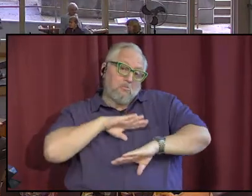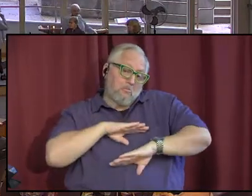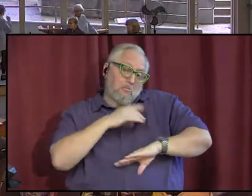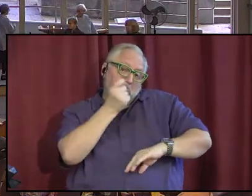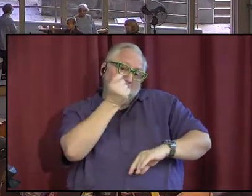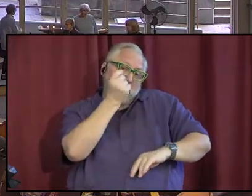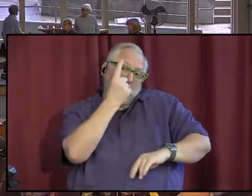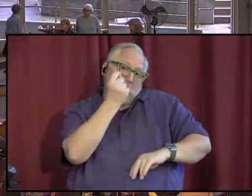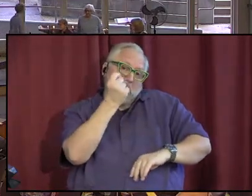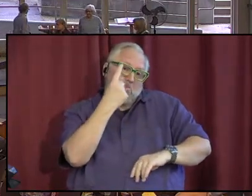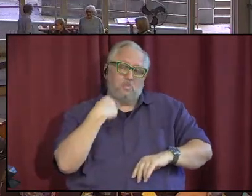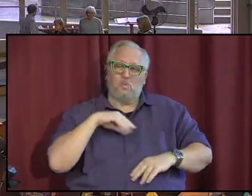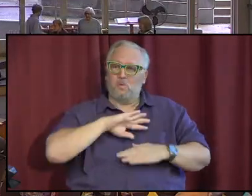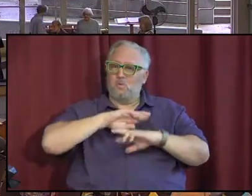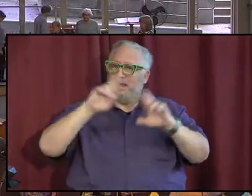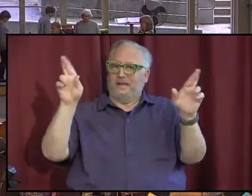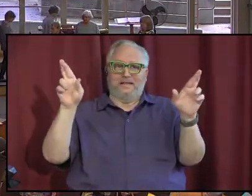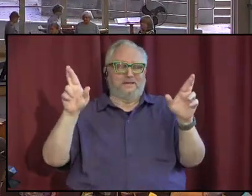we're all set.